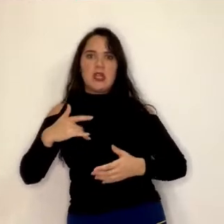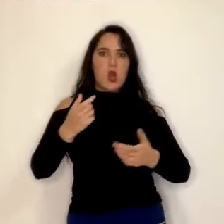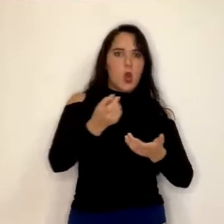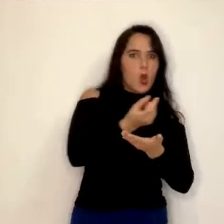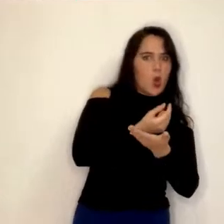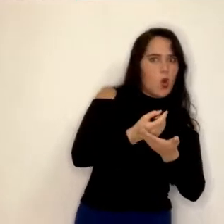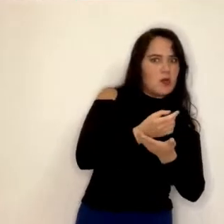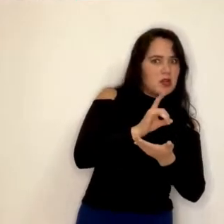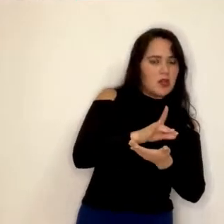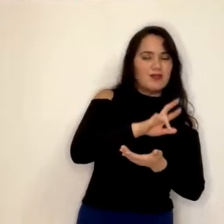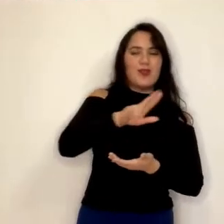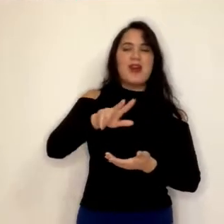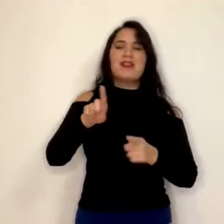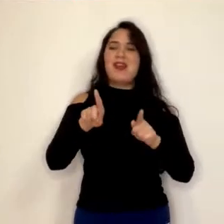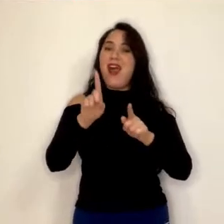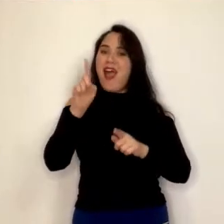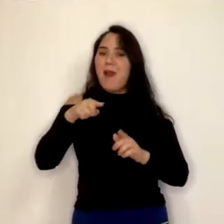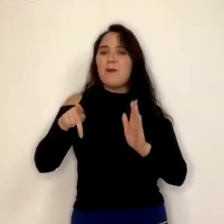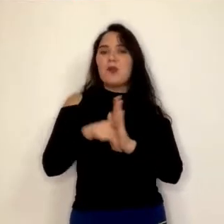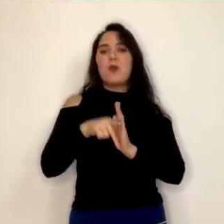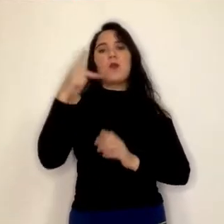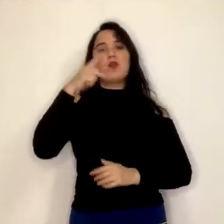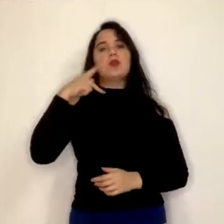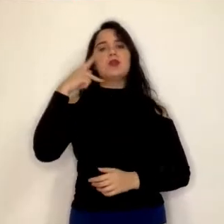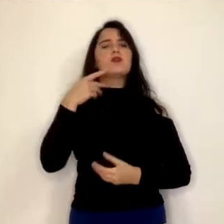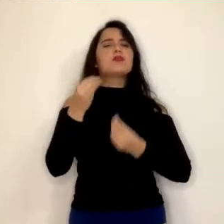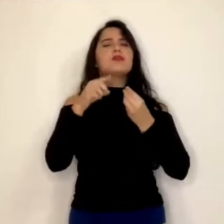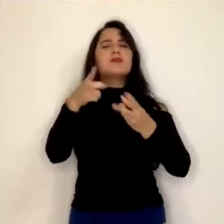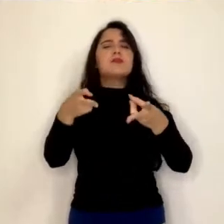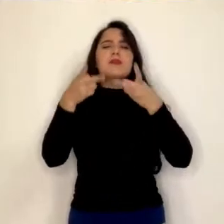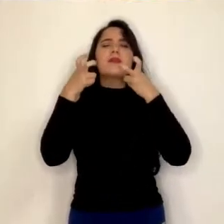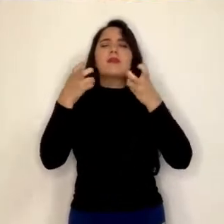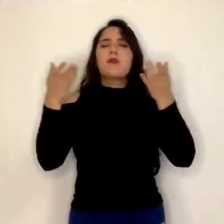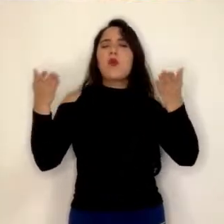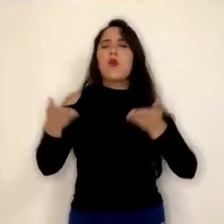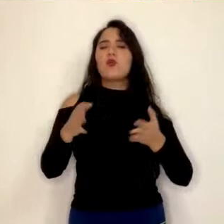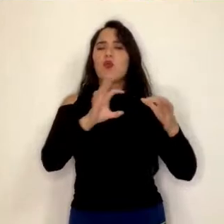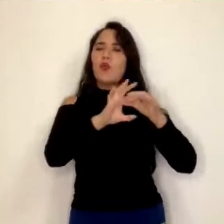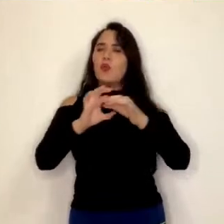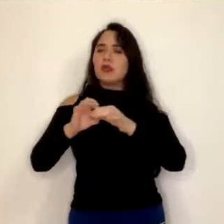from an education and sanitary crisis, it's also